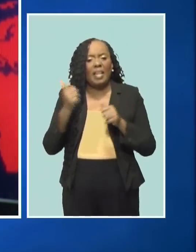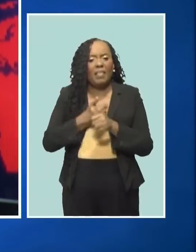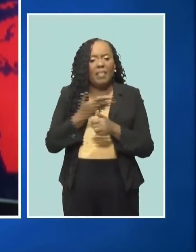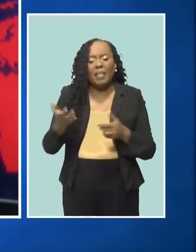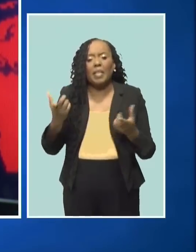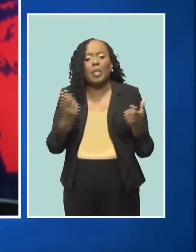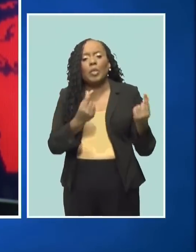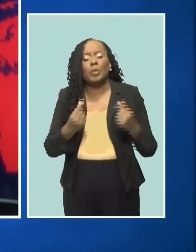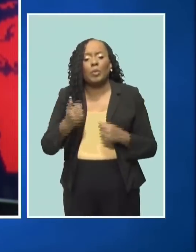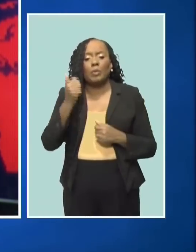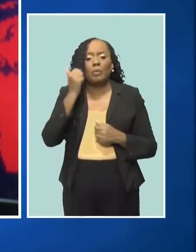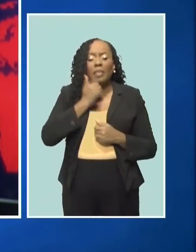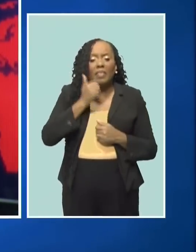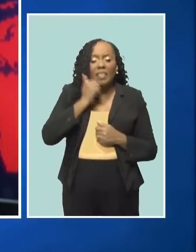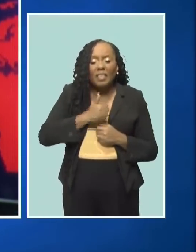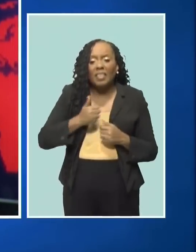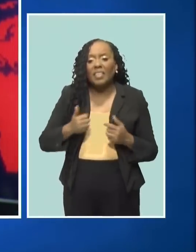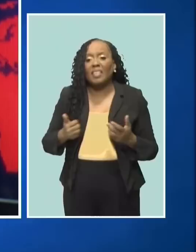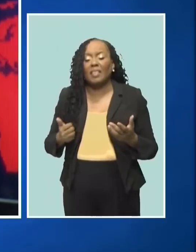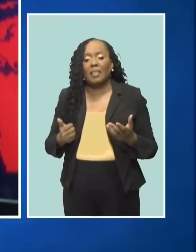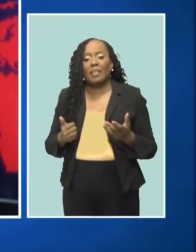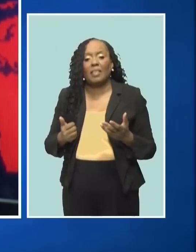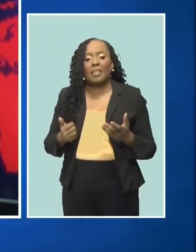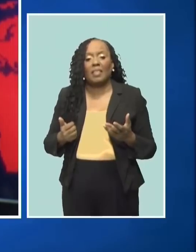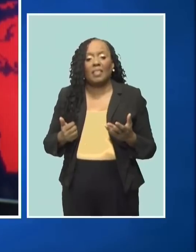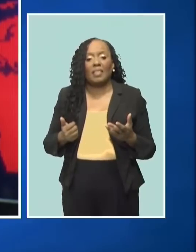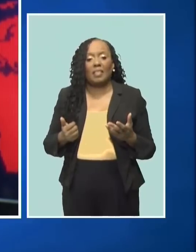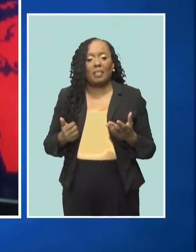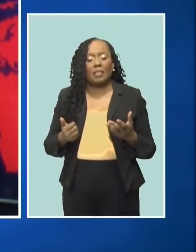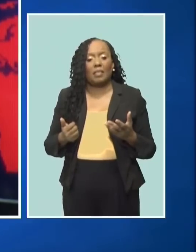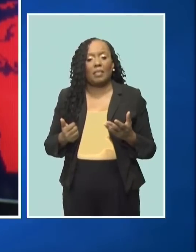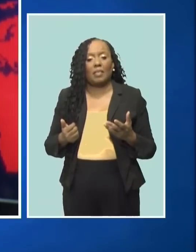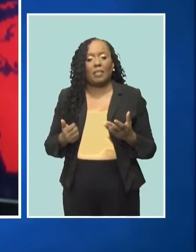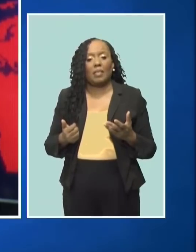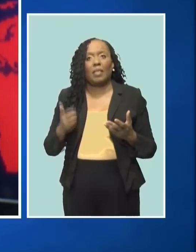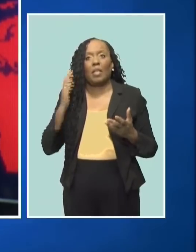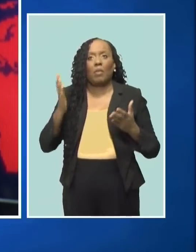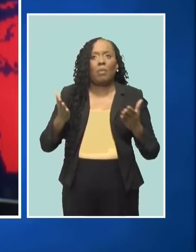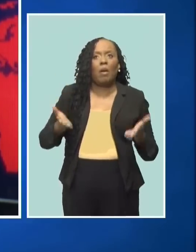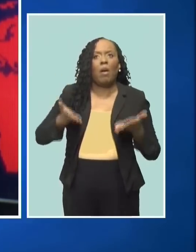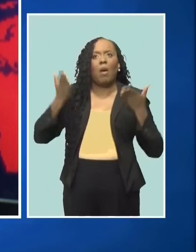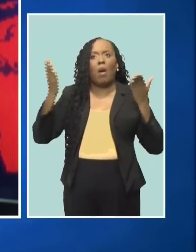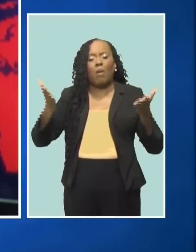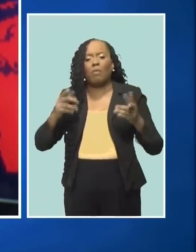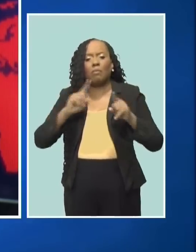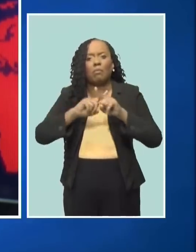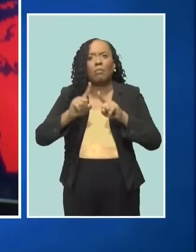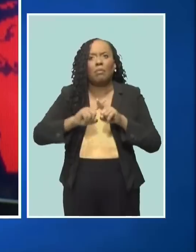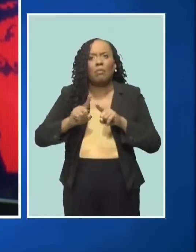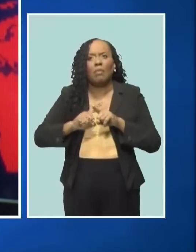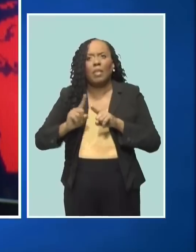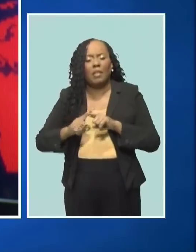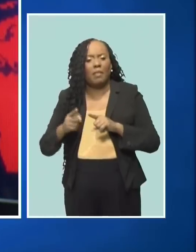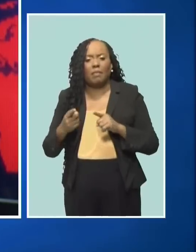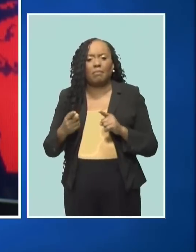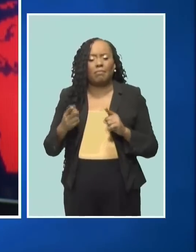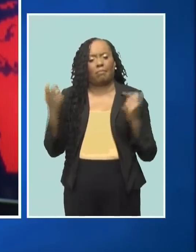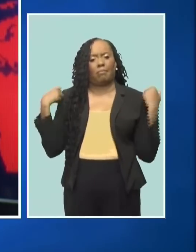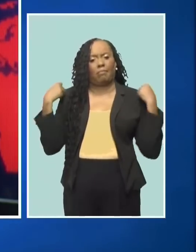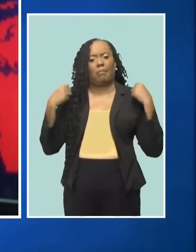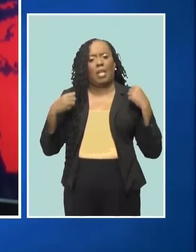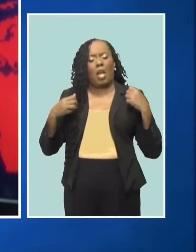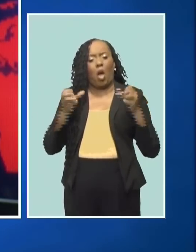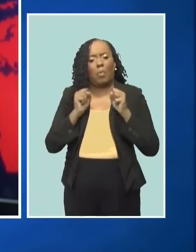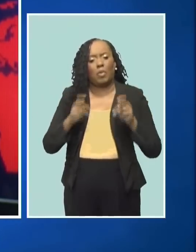their capabilities. For us, the Barbados Defense Force, we'll be offering Humvee raids as well. You get the opportunity to put on your backpack, put on your